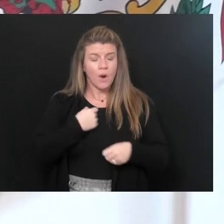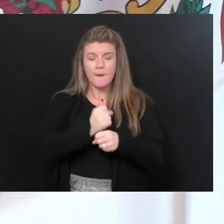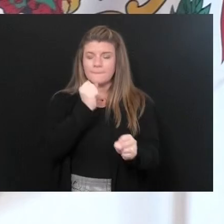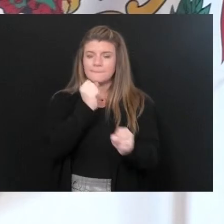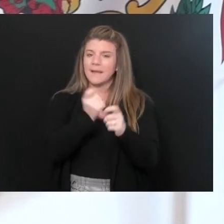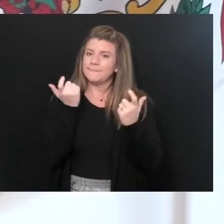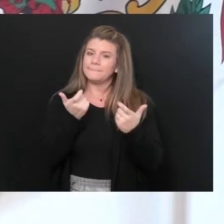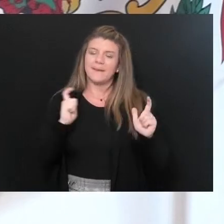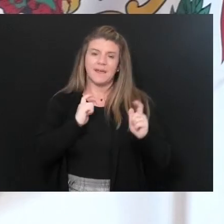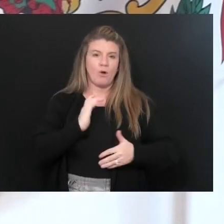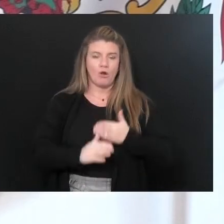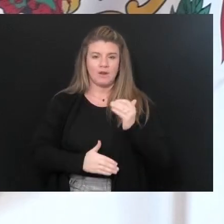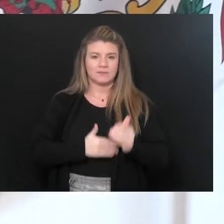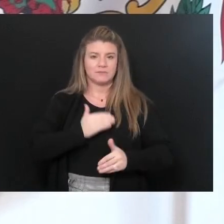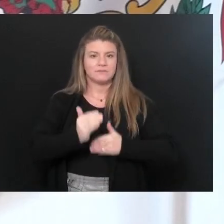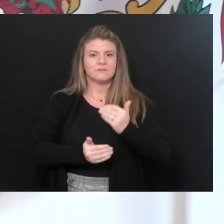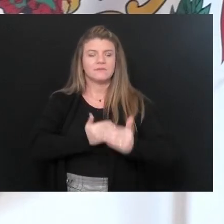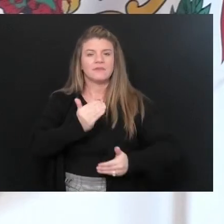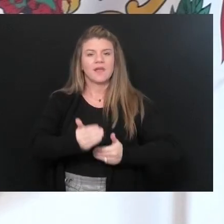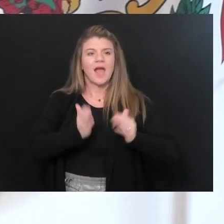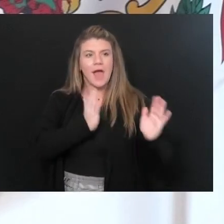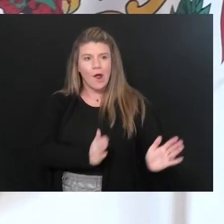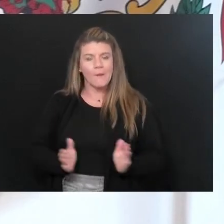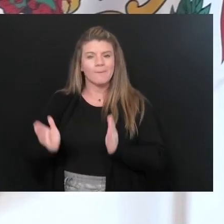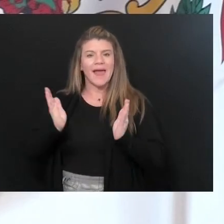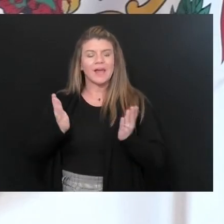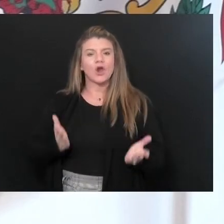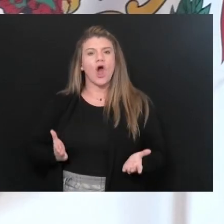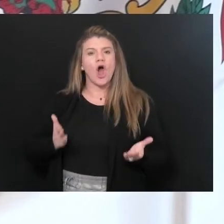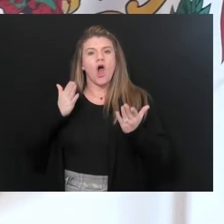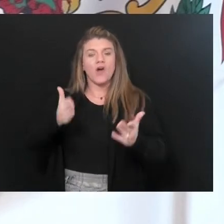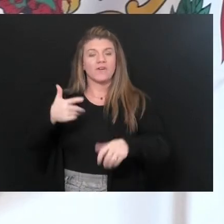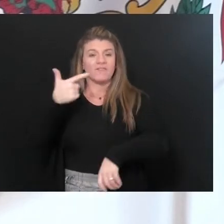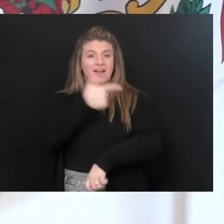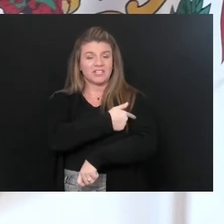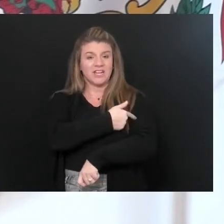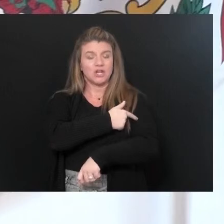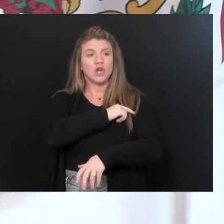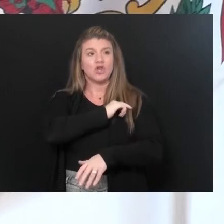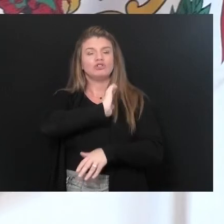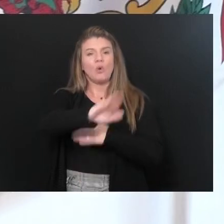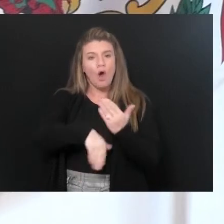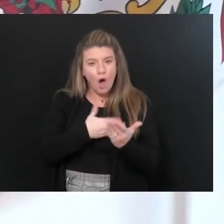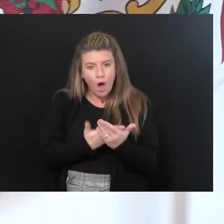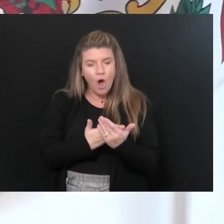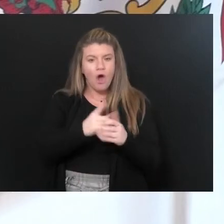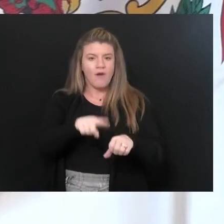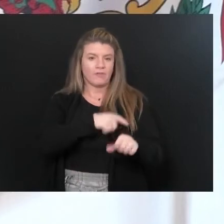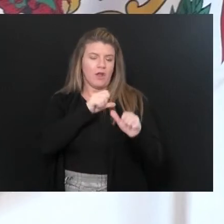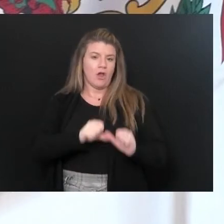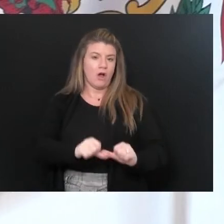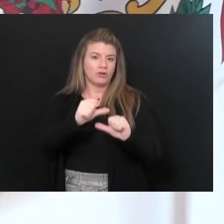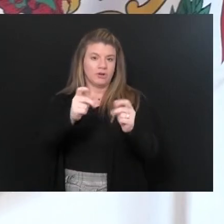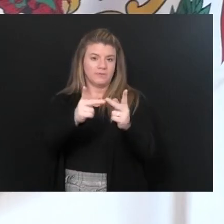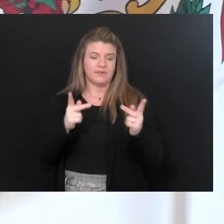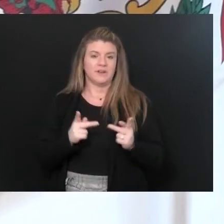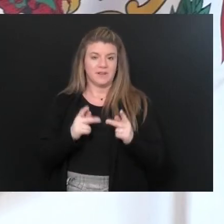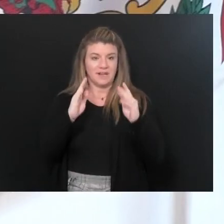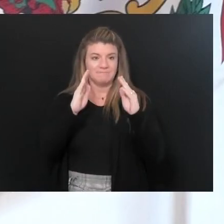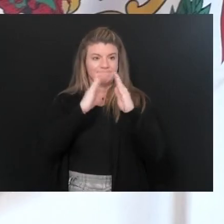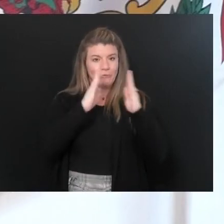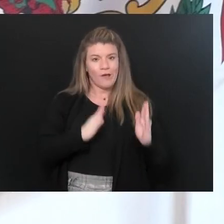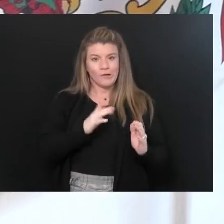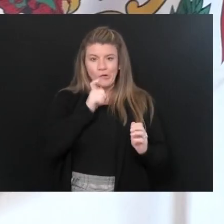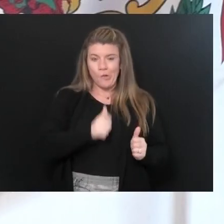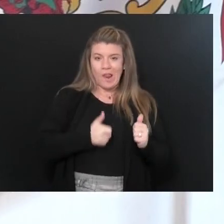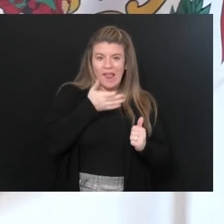significant progress in our plan to offer vaccination to all of our long-term care facility residents and